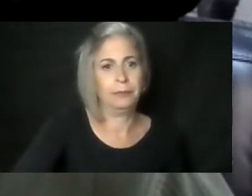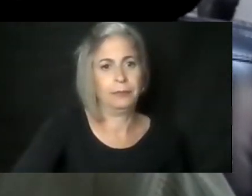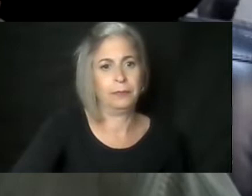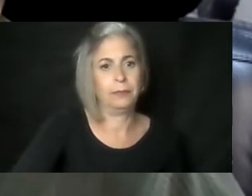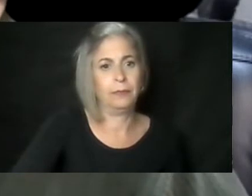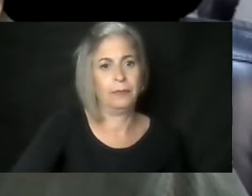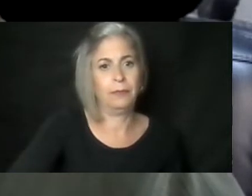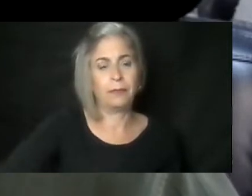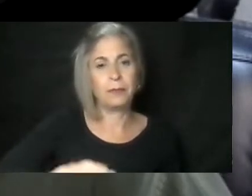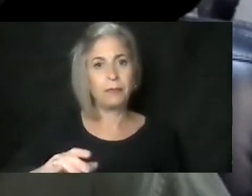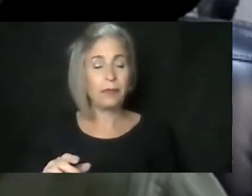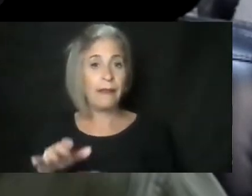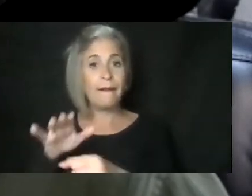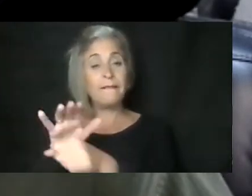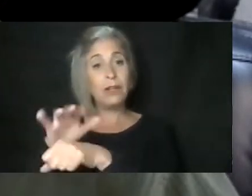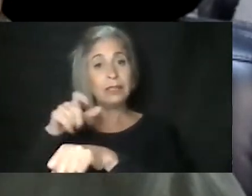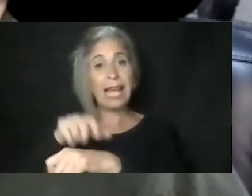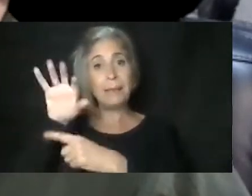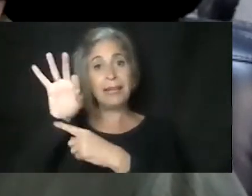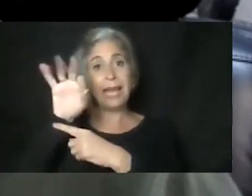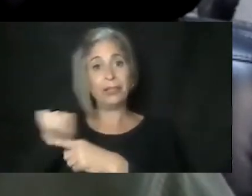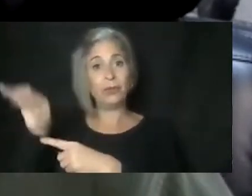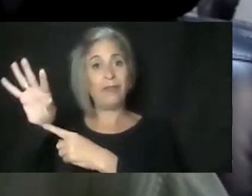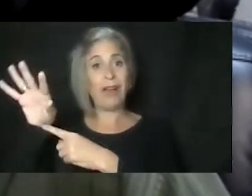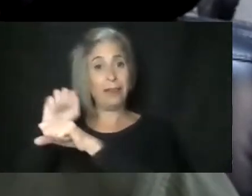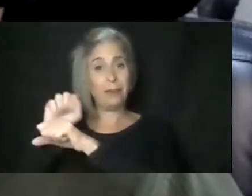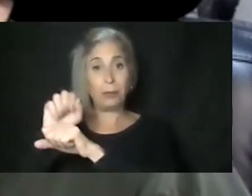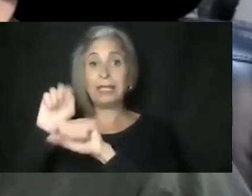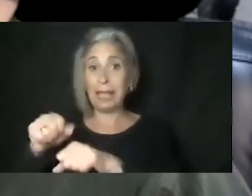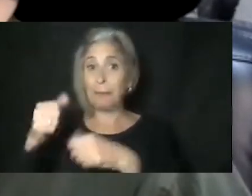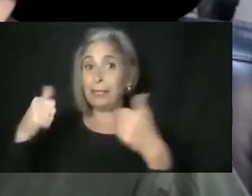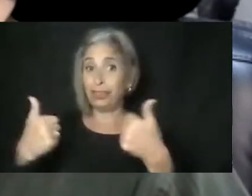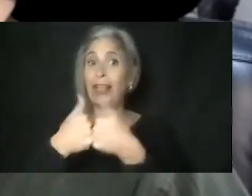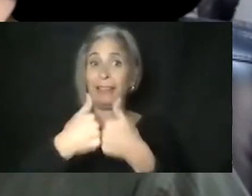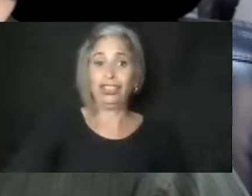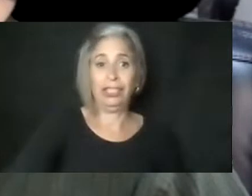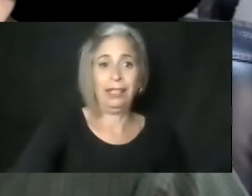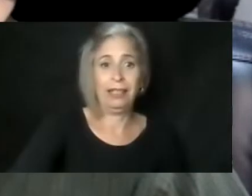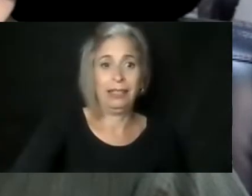full-time traditional 9-to-5 employment could be pretty challenging.